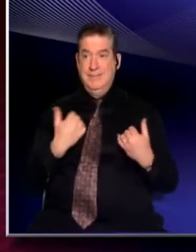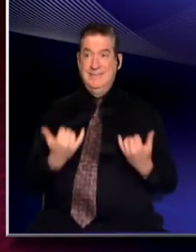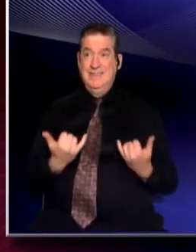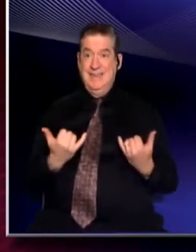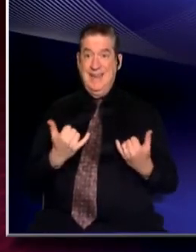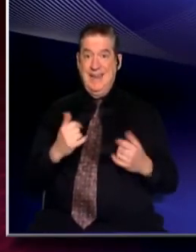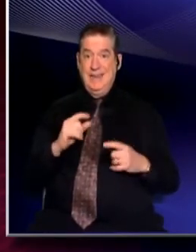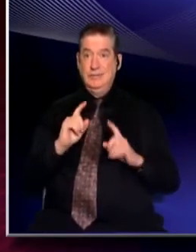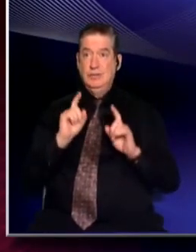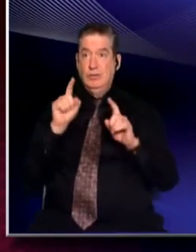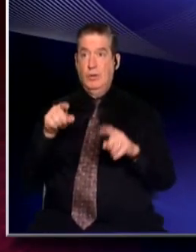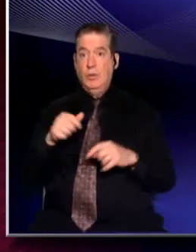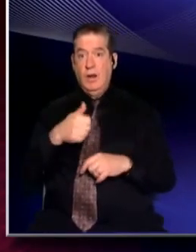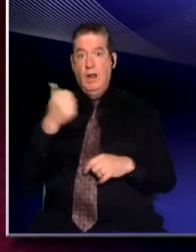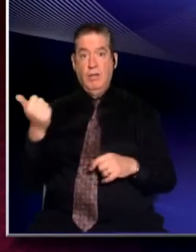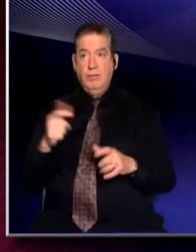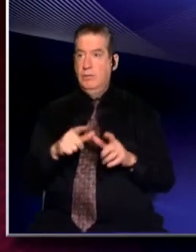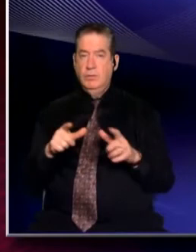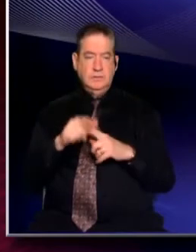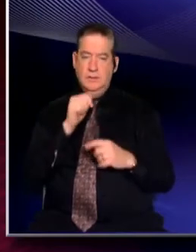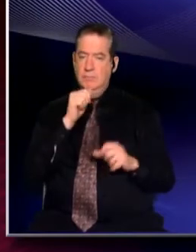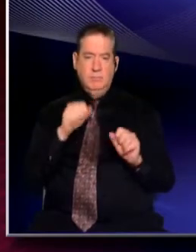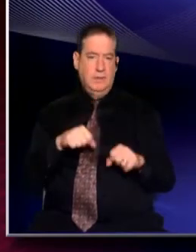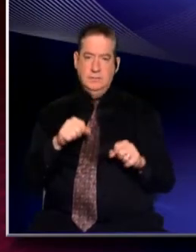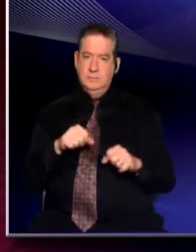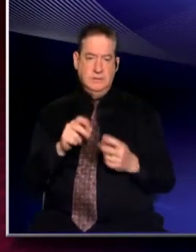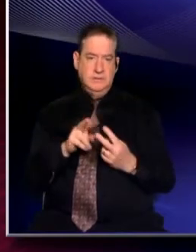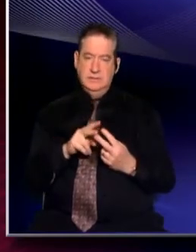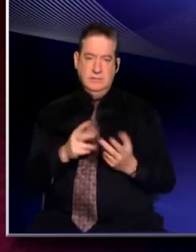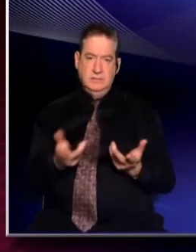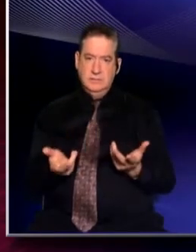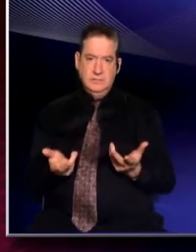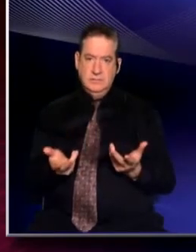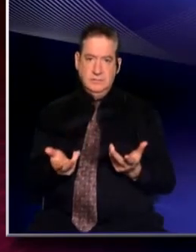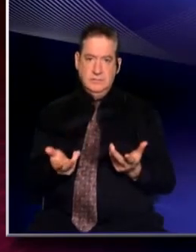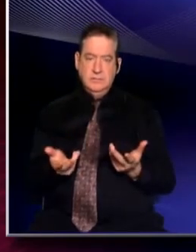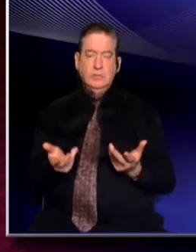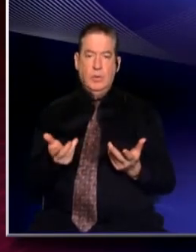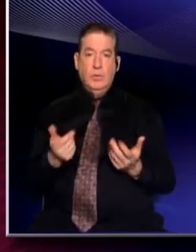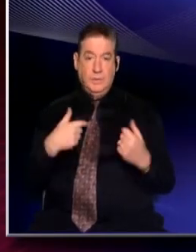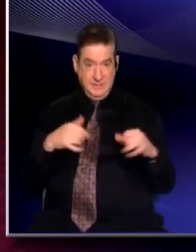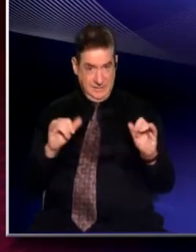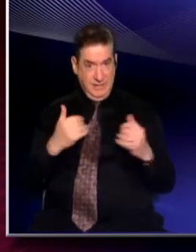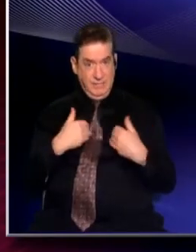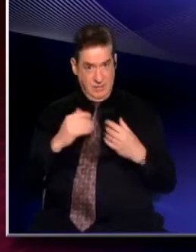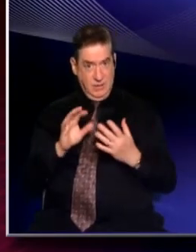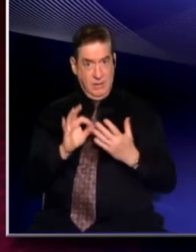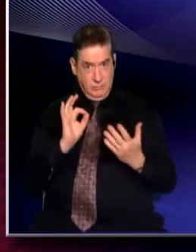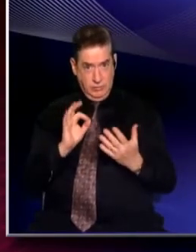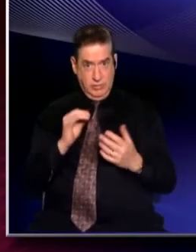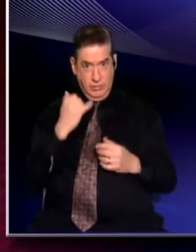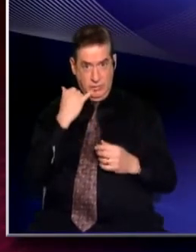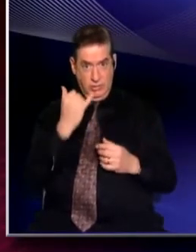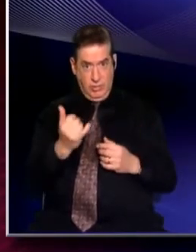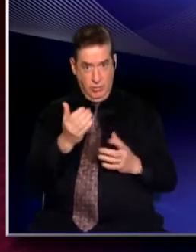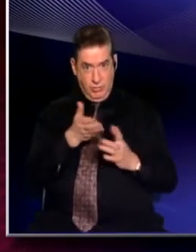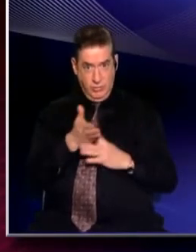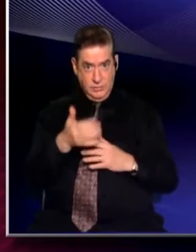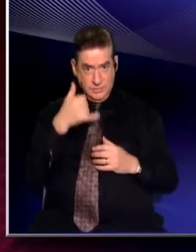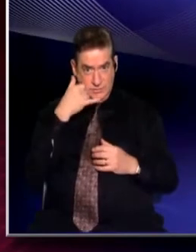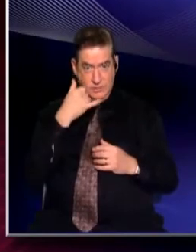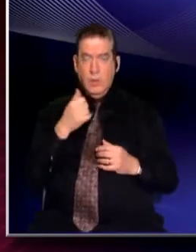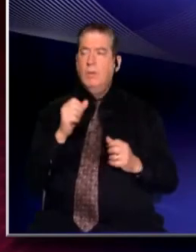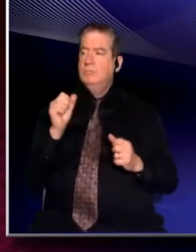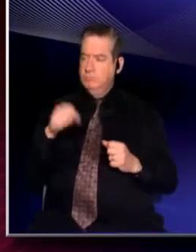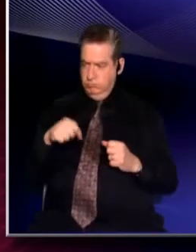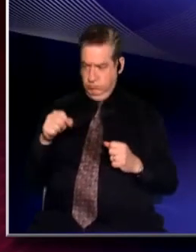to another location was not possible either. Yes. So could we still have the option that we can call in by telephone?